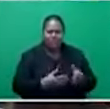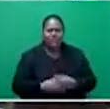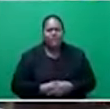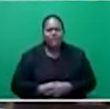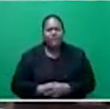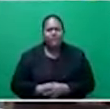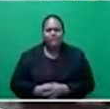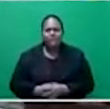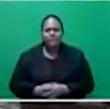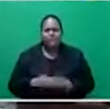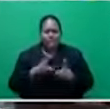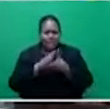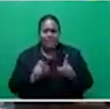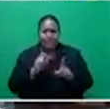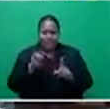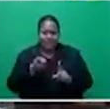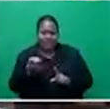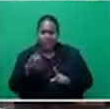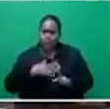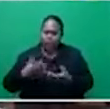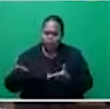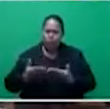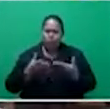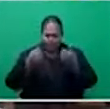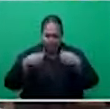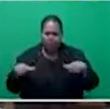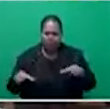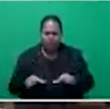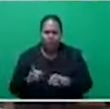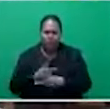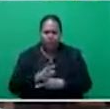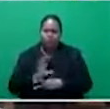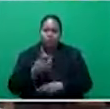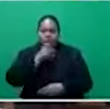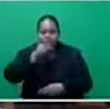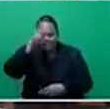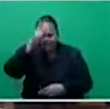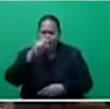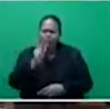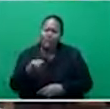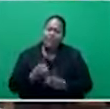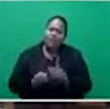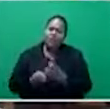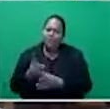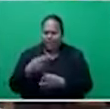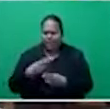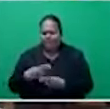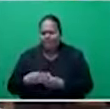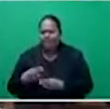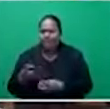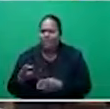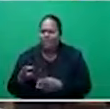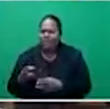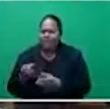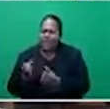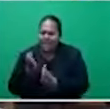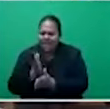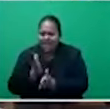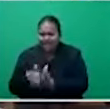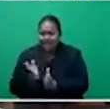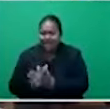bring agricultural produce from Kandavu and say if he starts growing cassava, and we say to him, we will give you 85, we'll make sure that you always